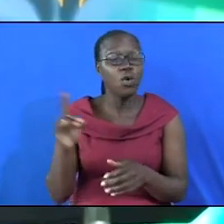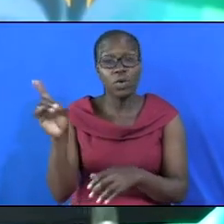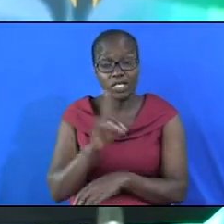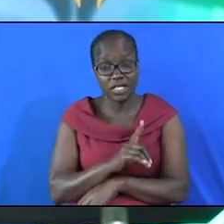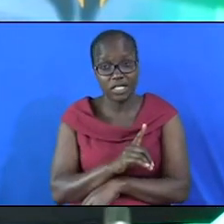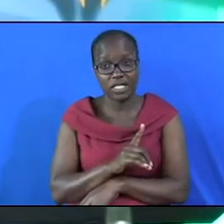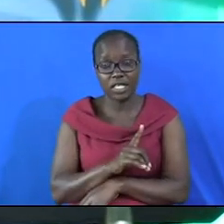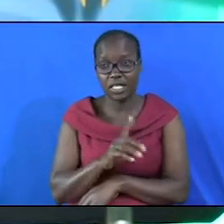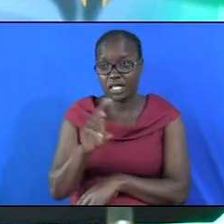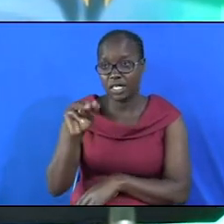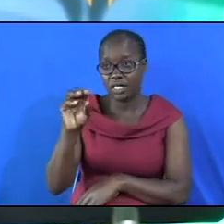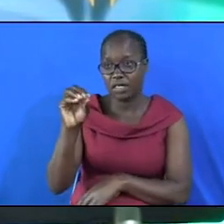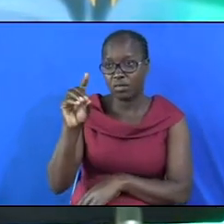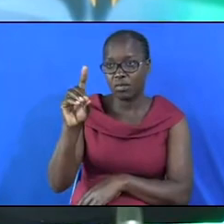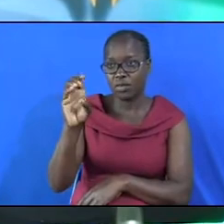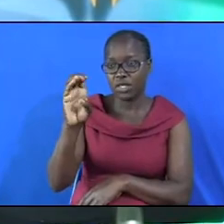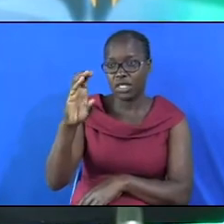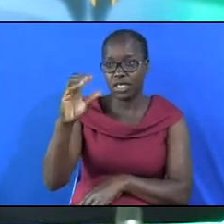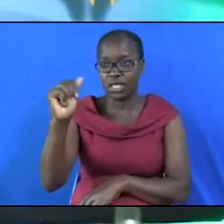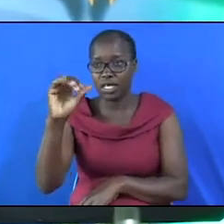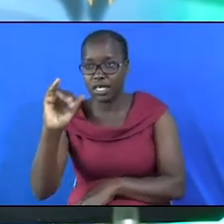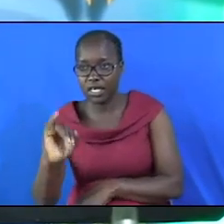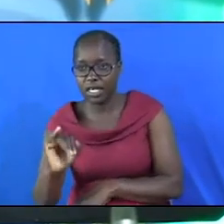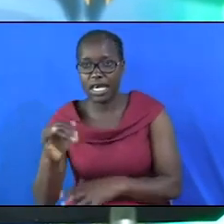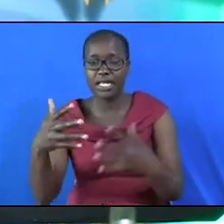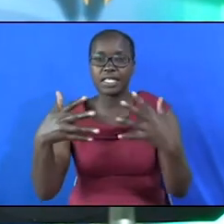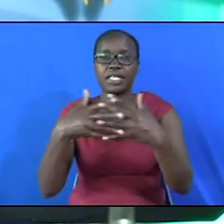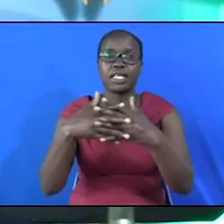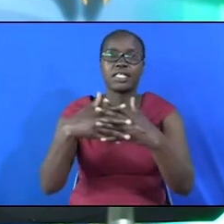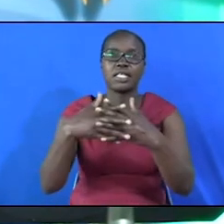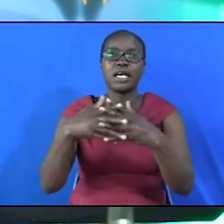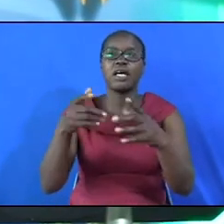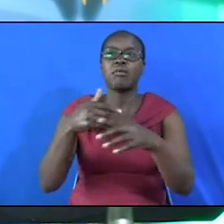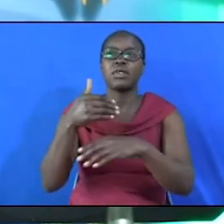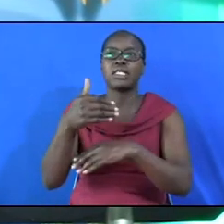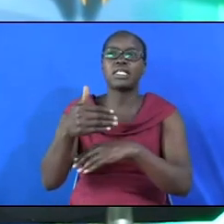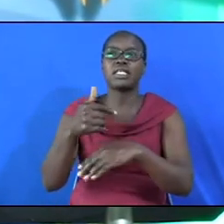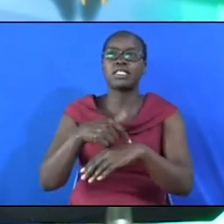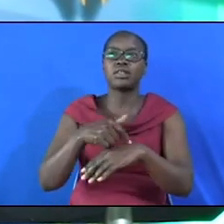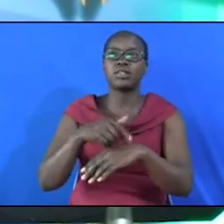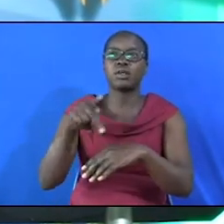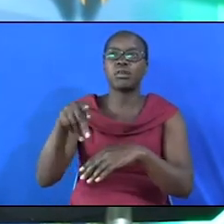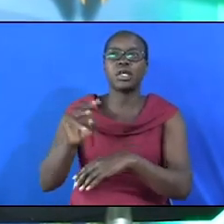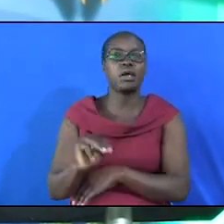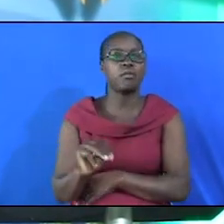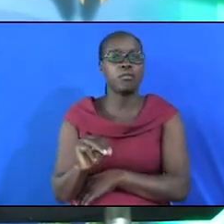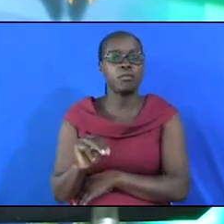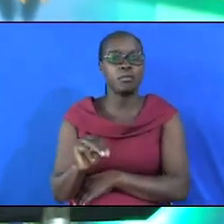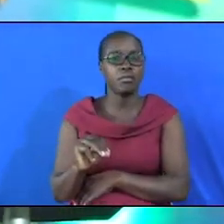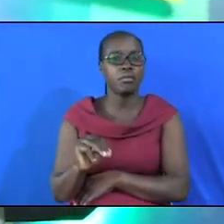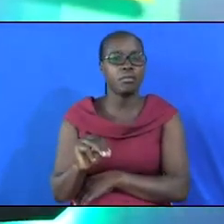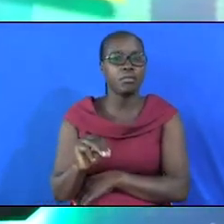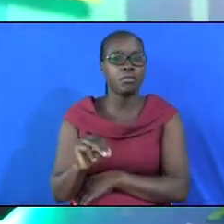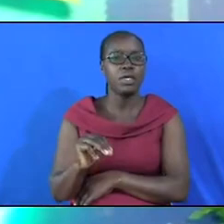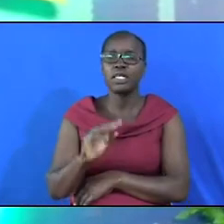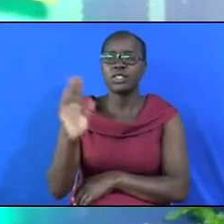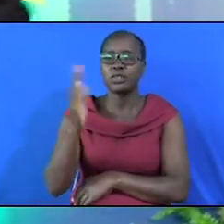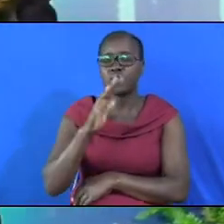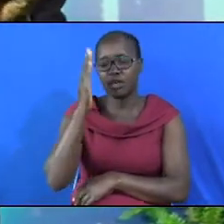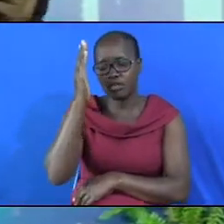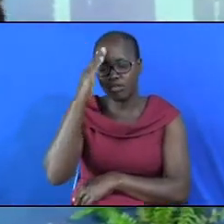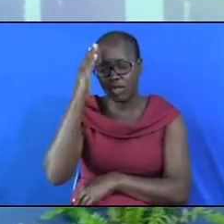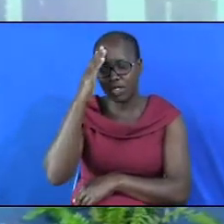day, Mordecai was at the gate, but the next day, Mordecai was a prime minister. Because you never know